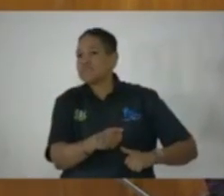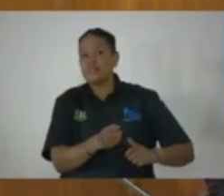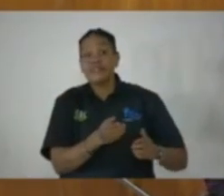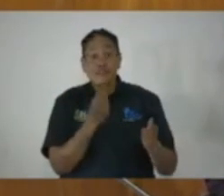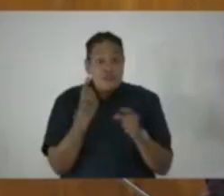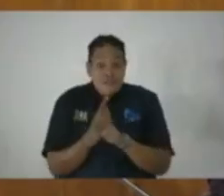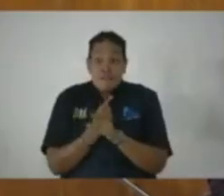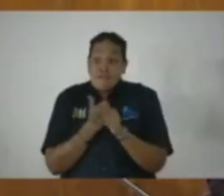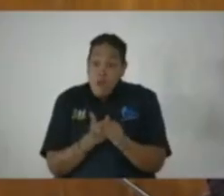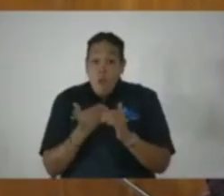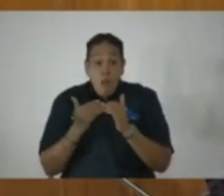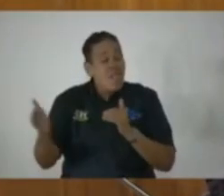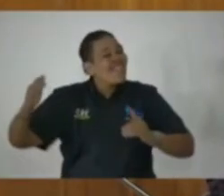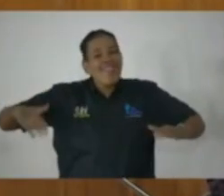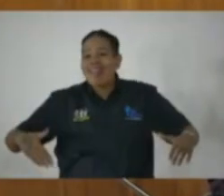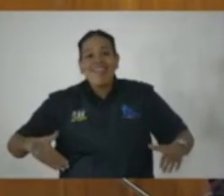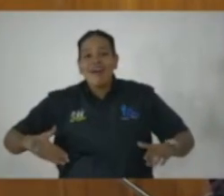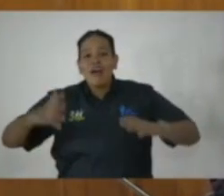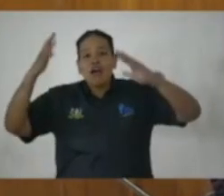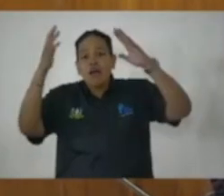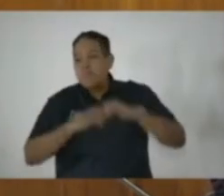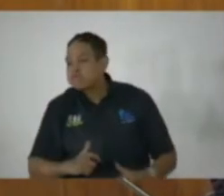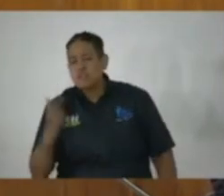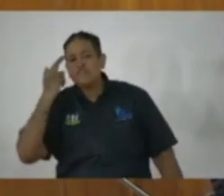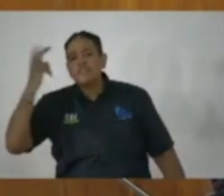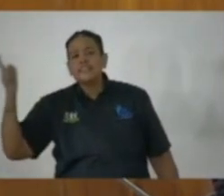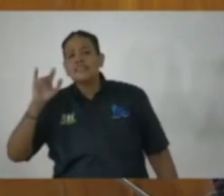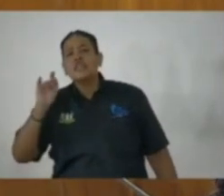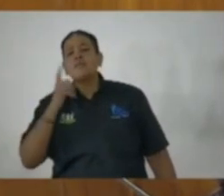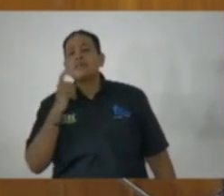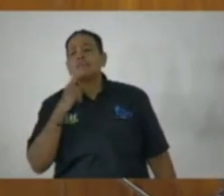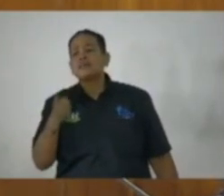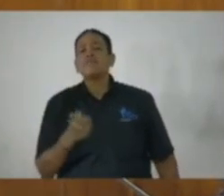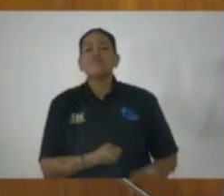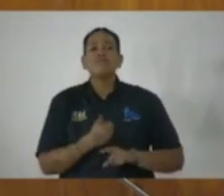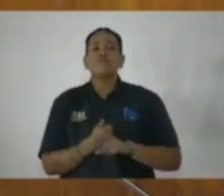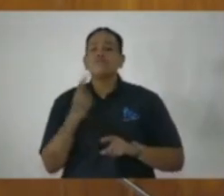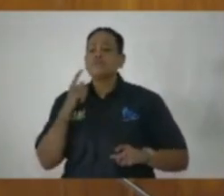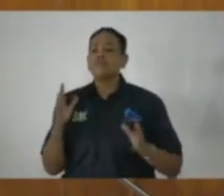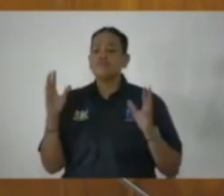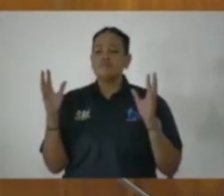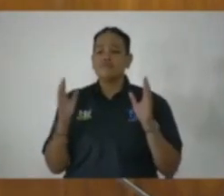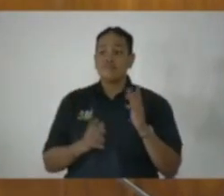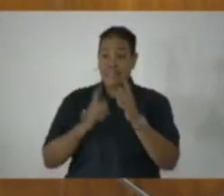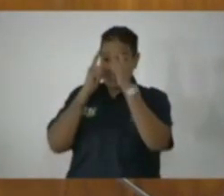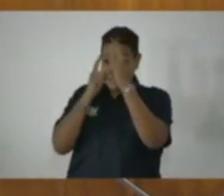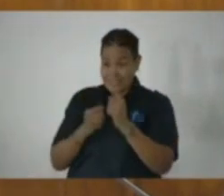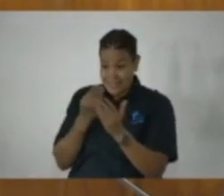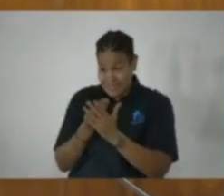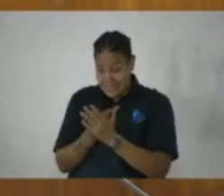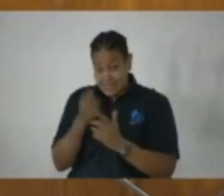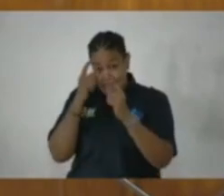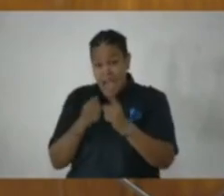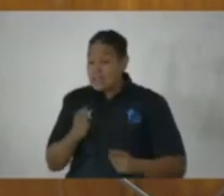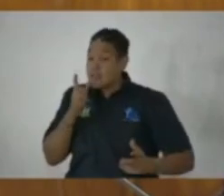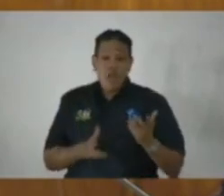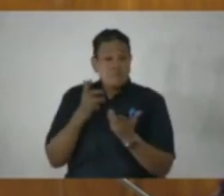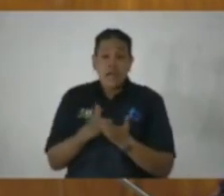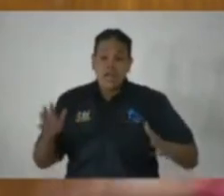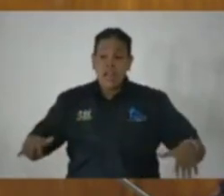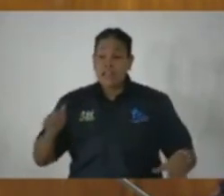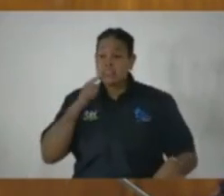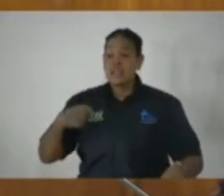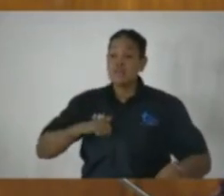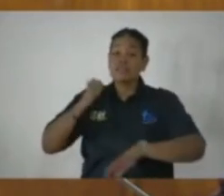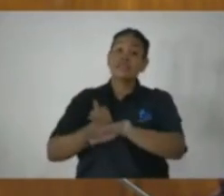track. What were the reasons? Slippage in meeting fiscal targets, the one that we set and